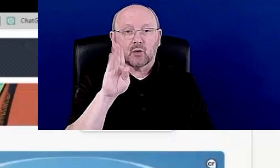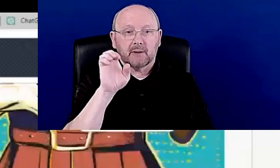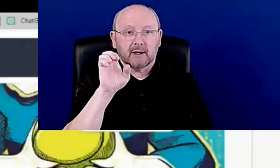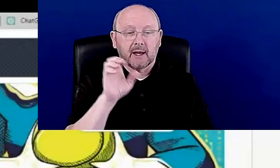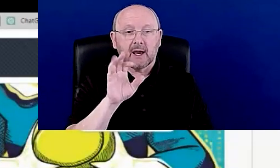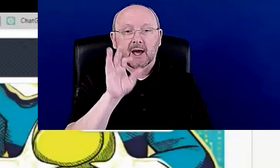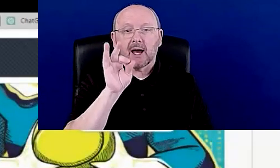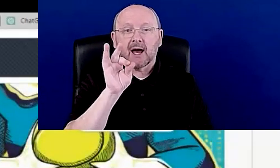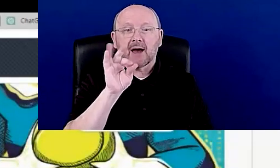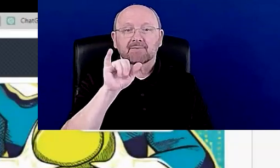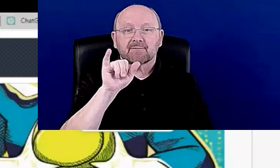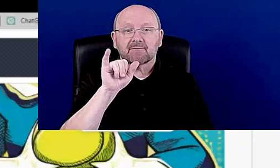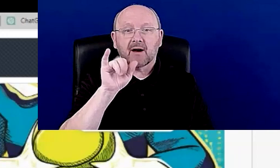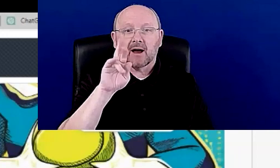is their